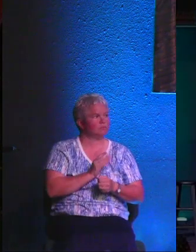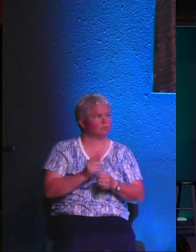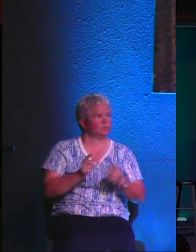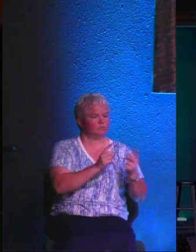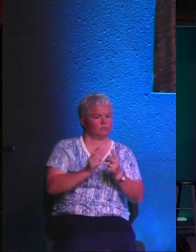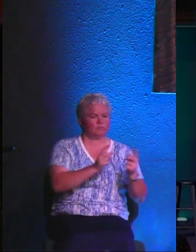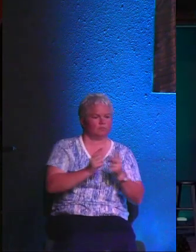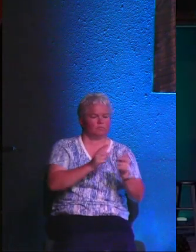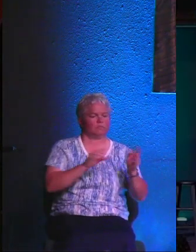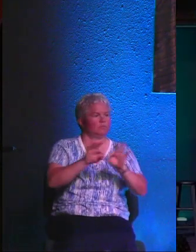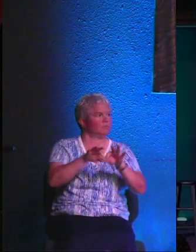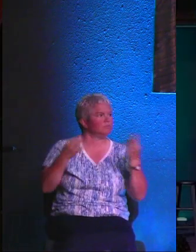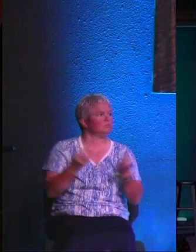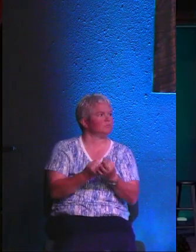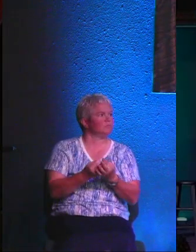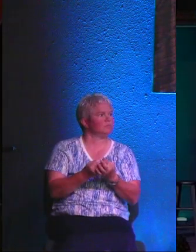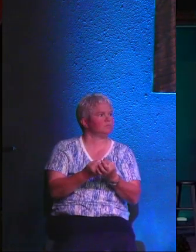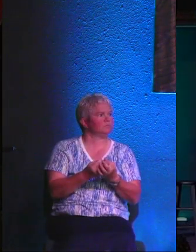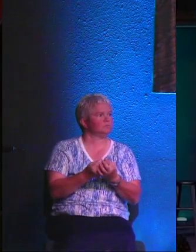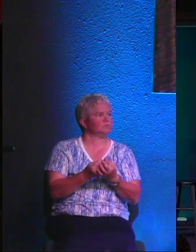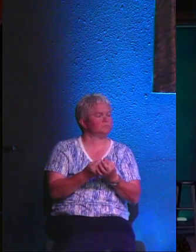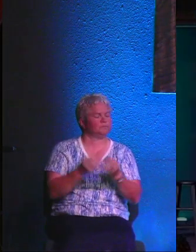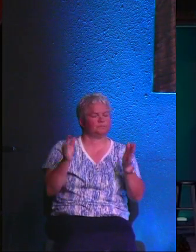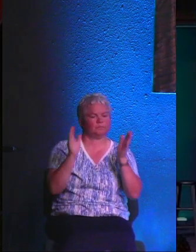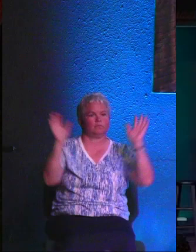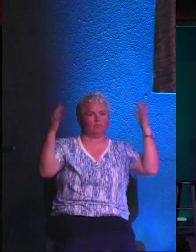doing something in this family?